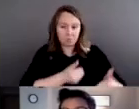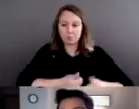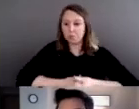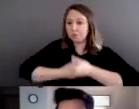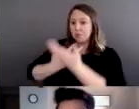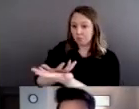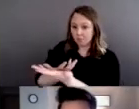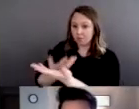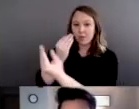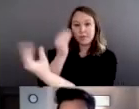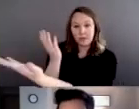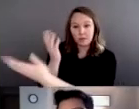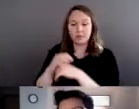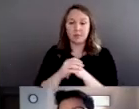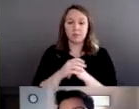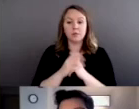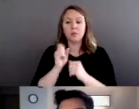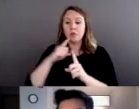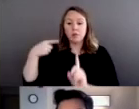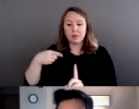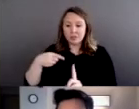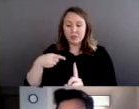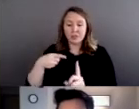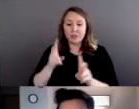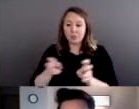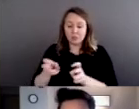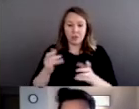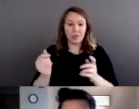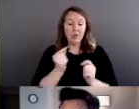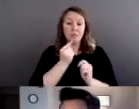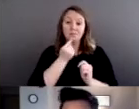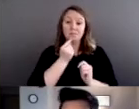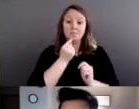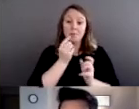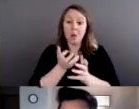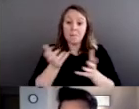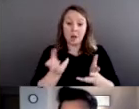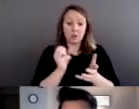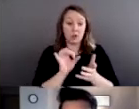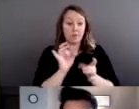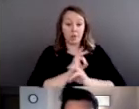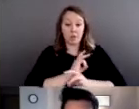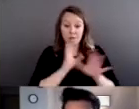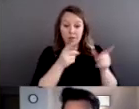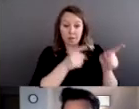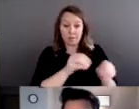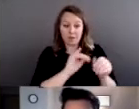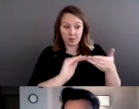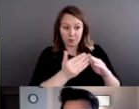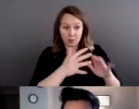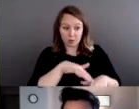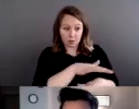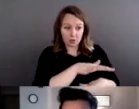the magnitude of violence that's happening in Native communities? We can answer that question. Our stories